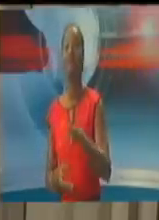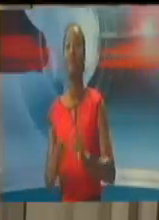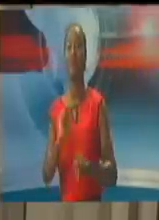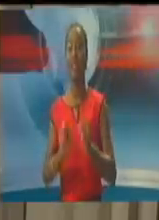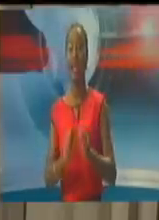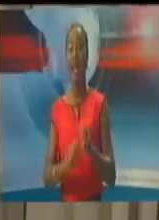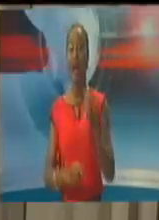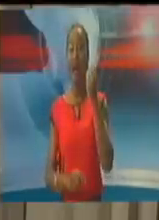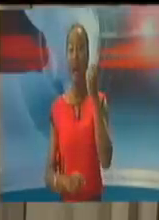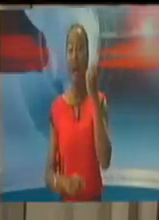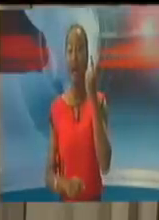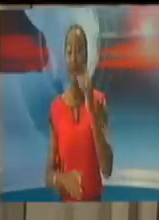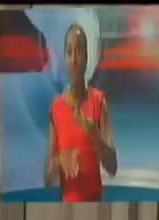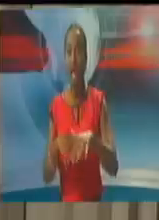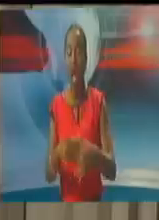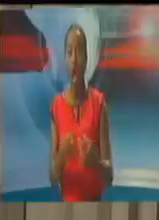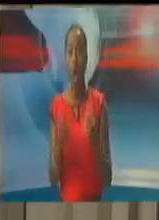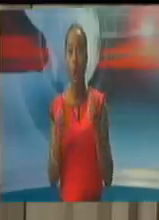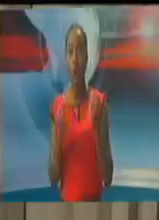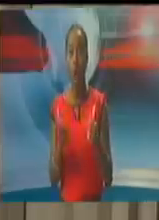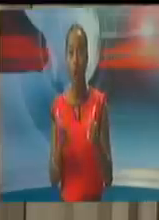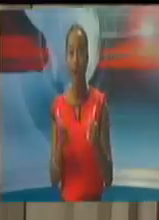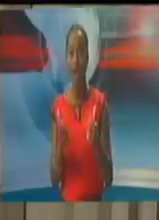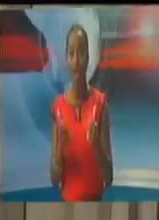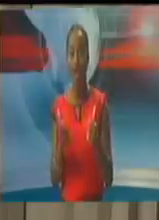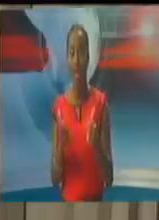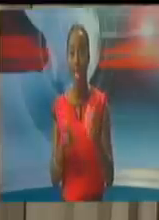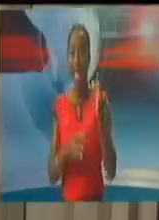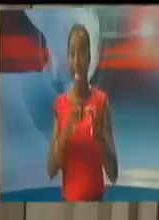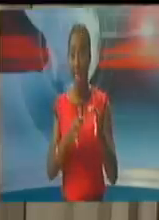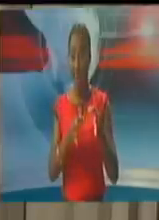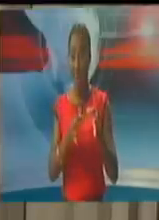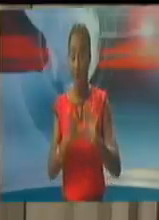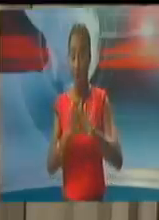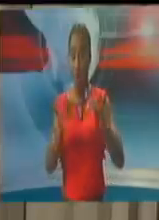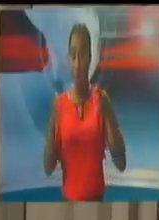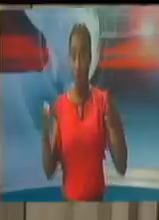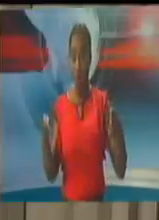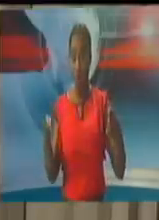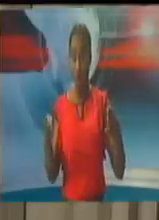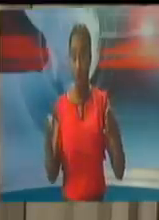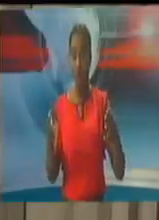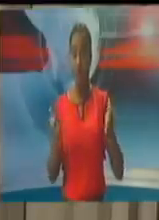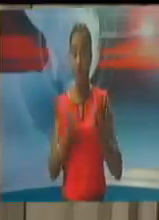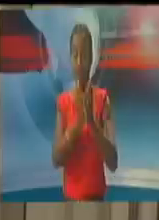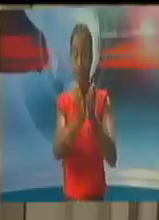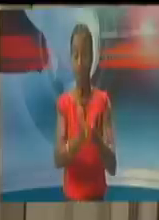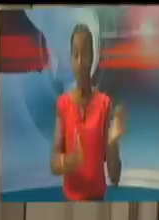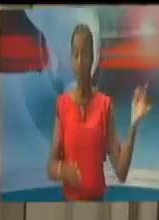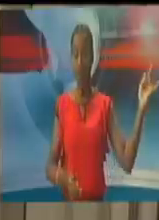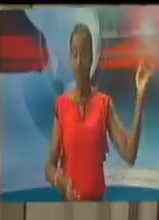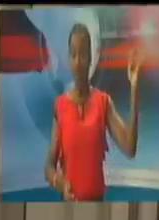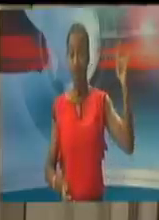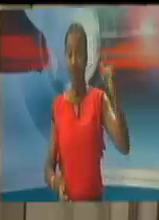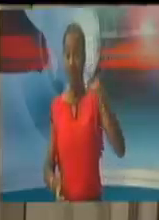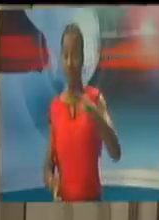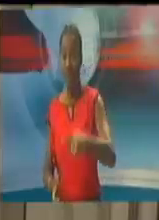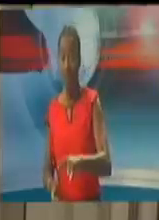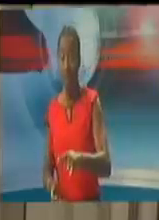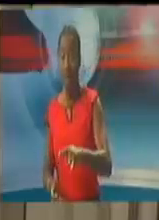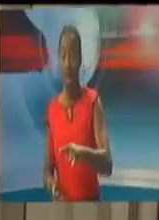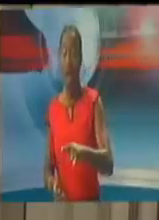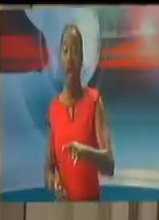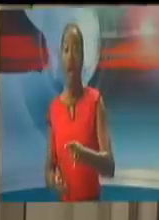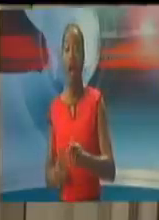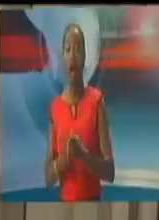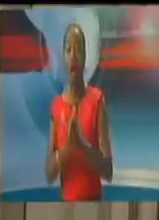how quickly that will feed into our environment. Right now, from what we've been told, each and every one of